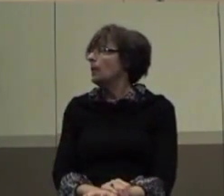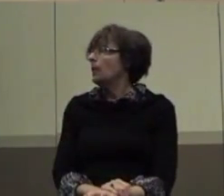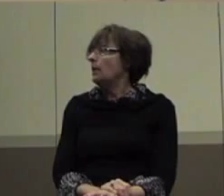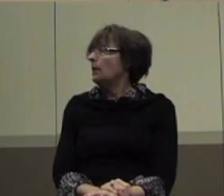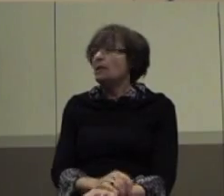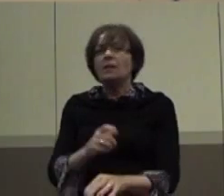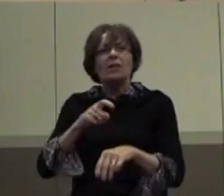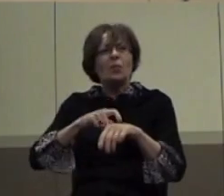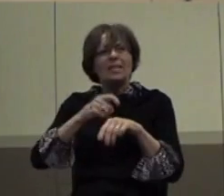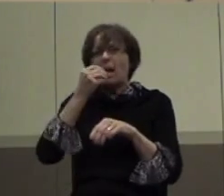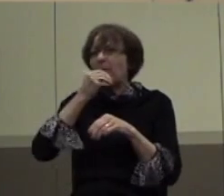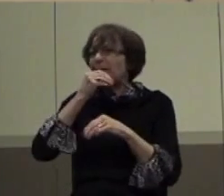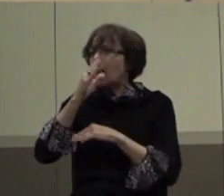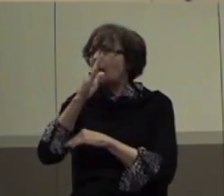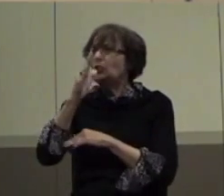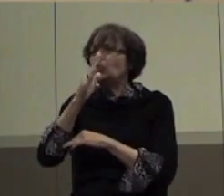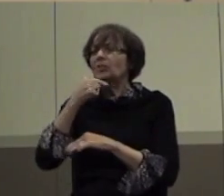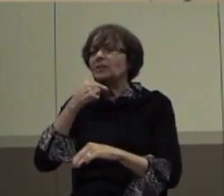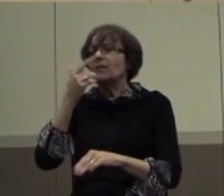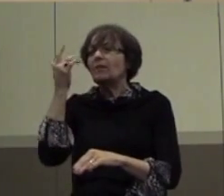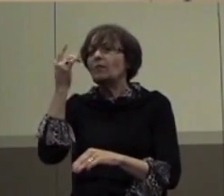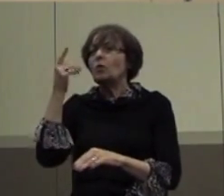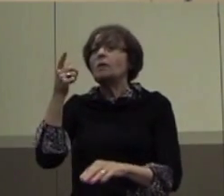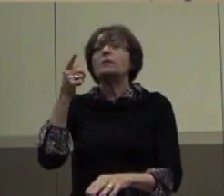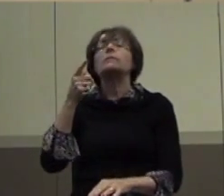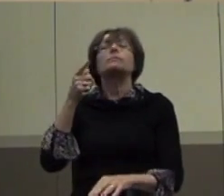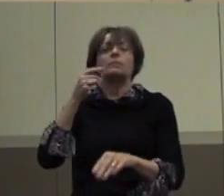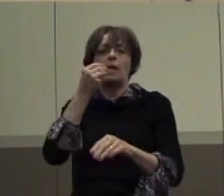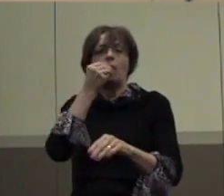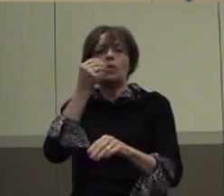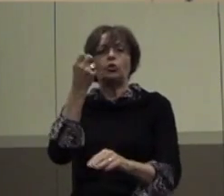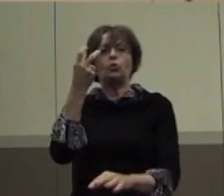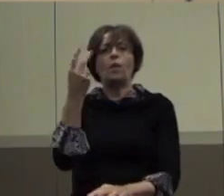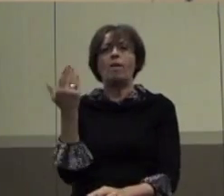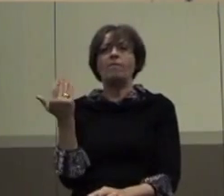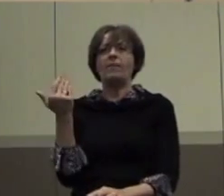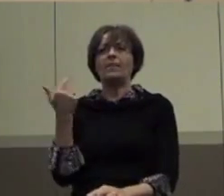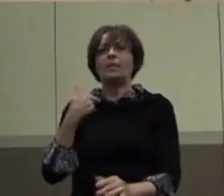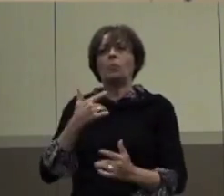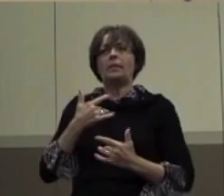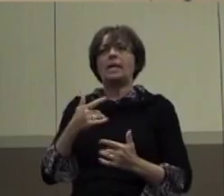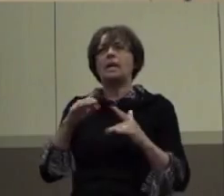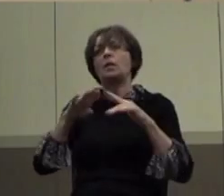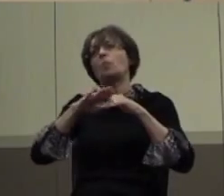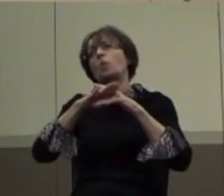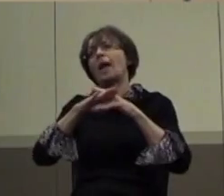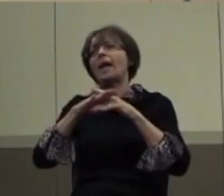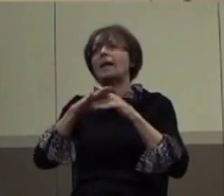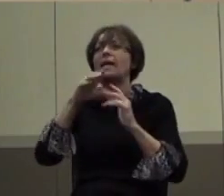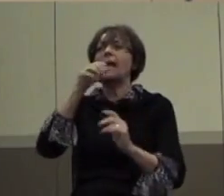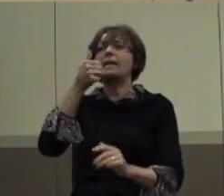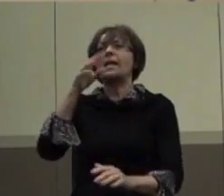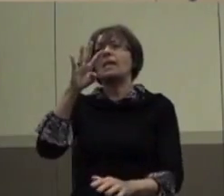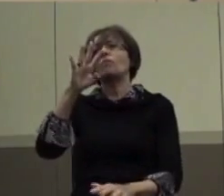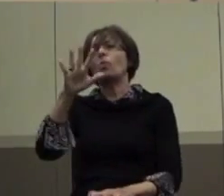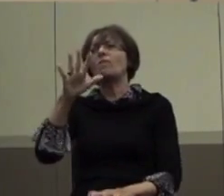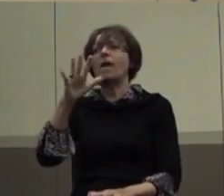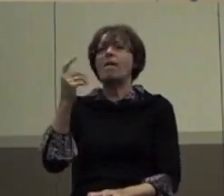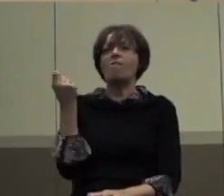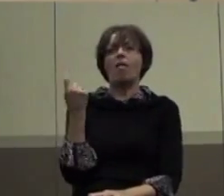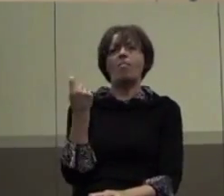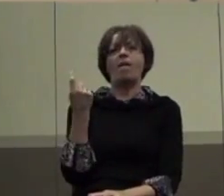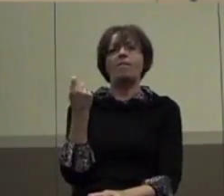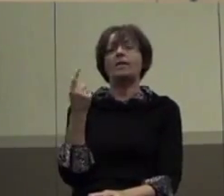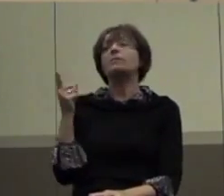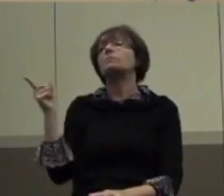What time is lunch? I keep forgetting it. Lunch is 12:15. We usually break maybe 10:45. Yeah. Okay. I